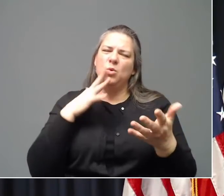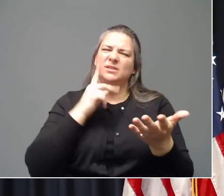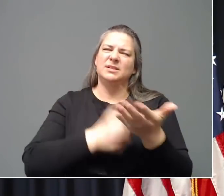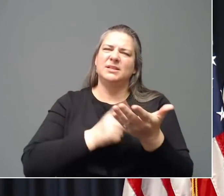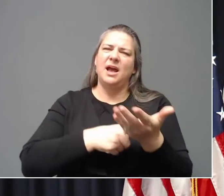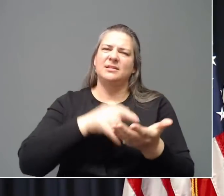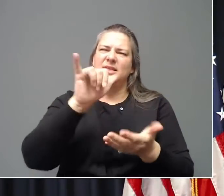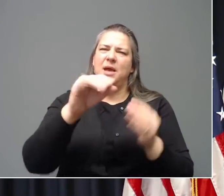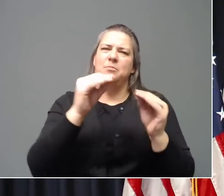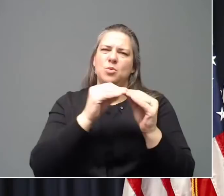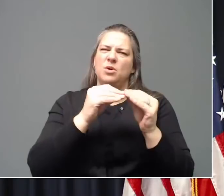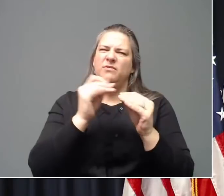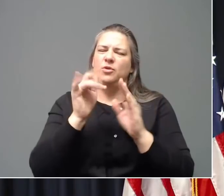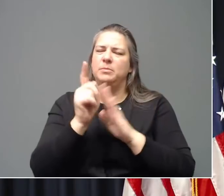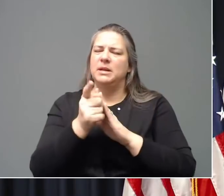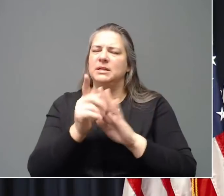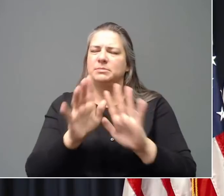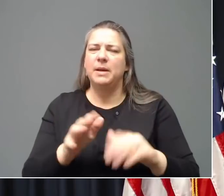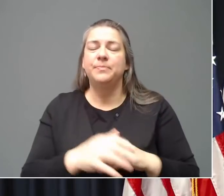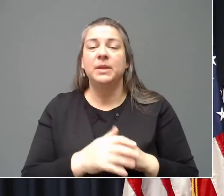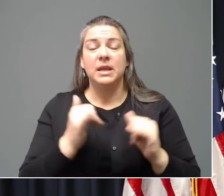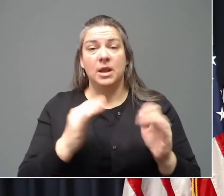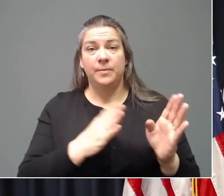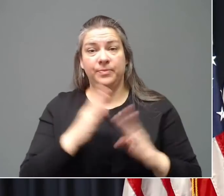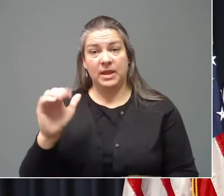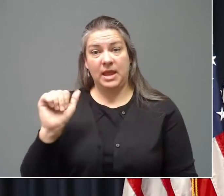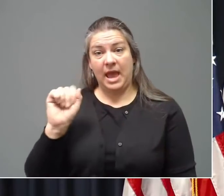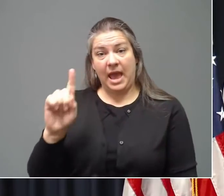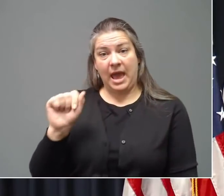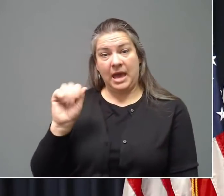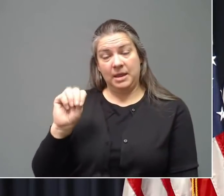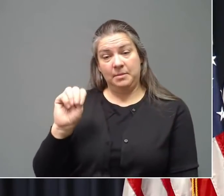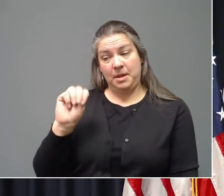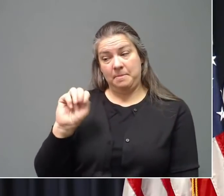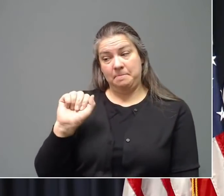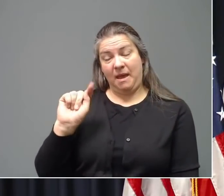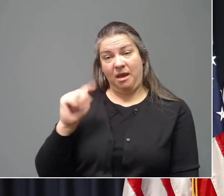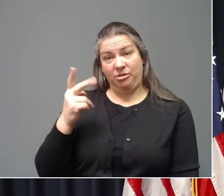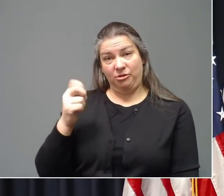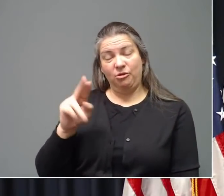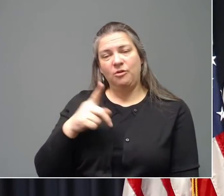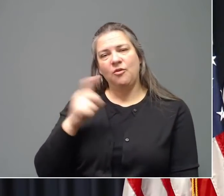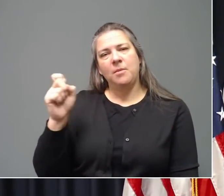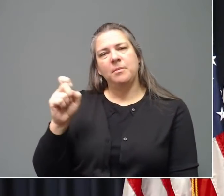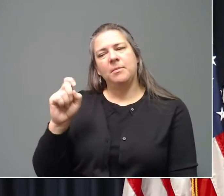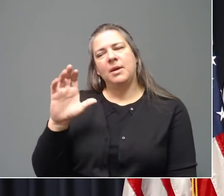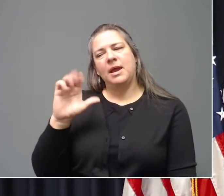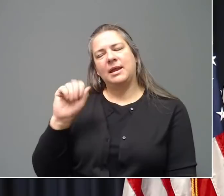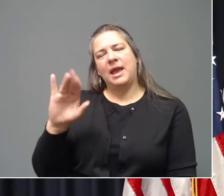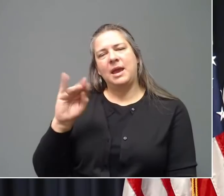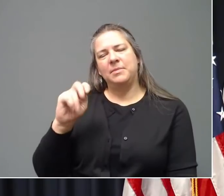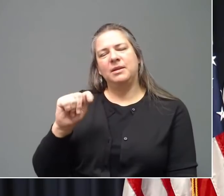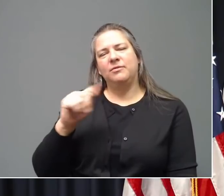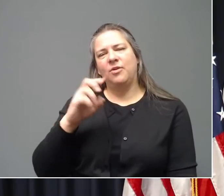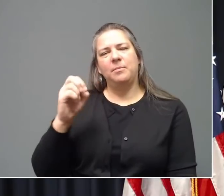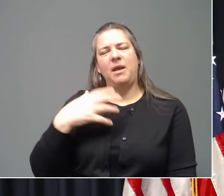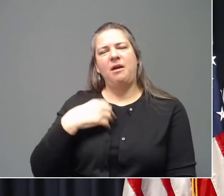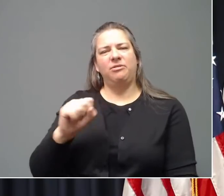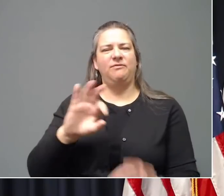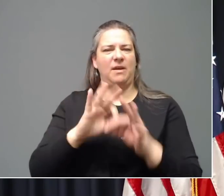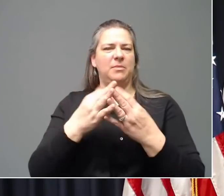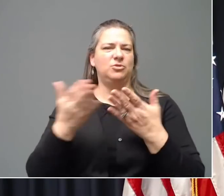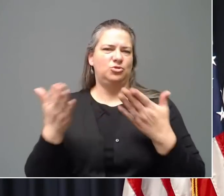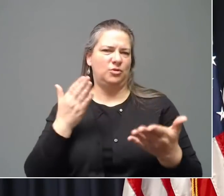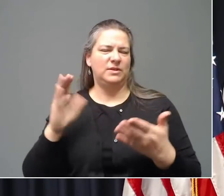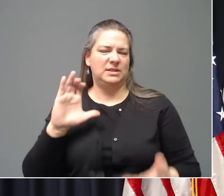in a minute. Next is Adam Mather. He is with our Cabinet for Health and Family Services, and he is one of our